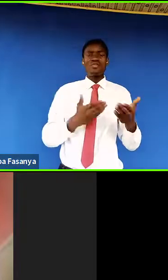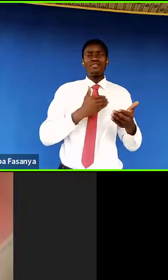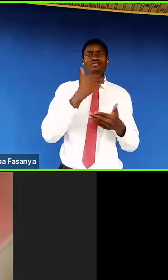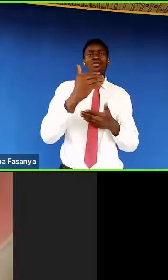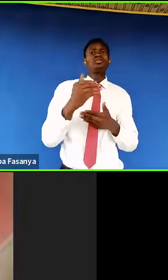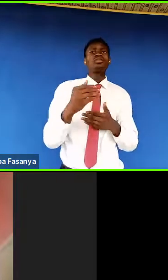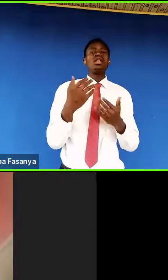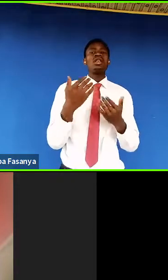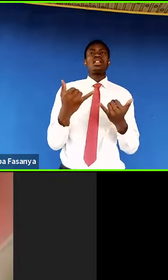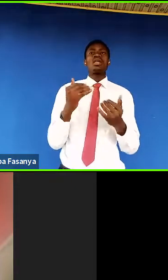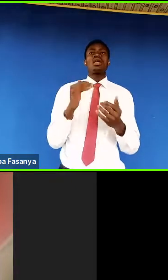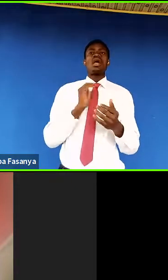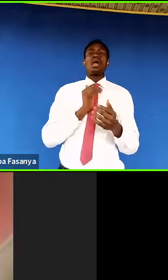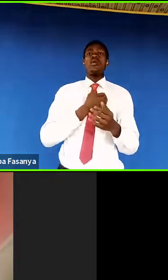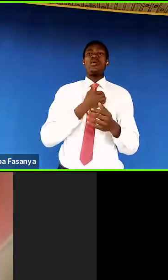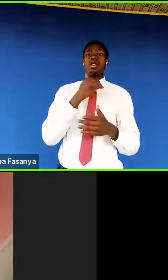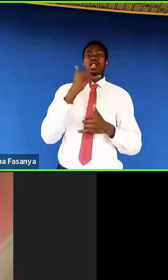question.